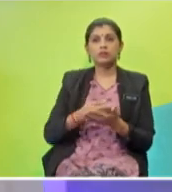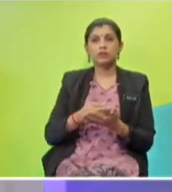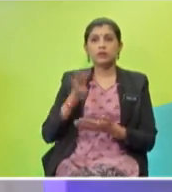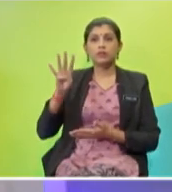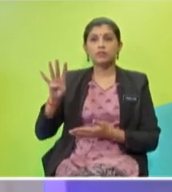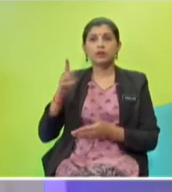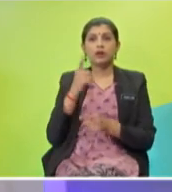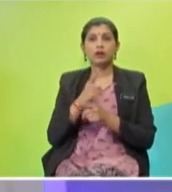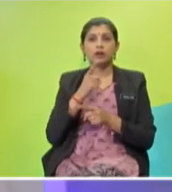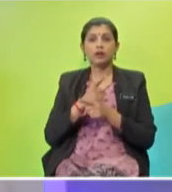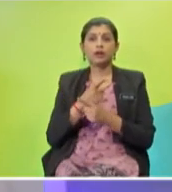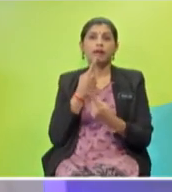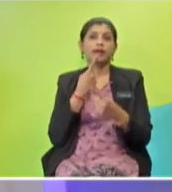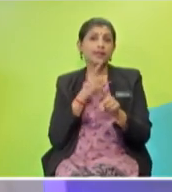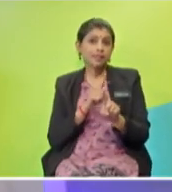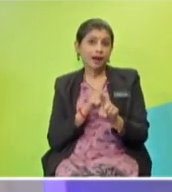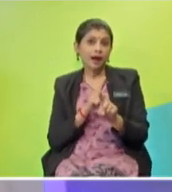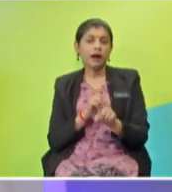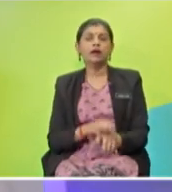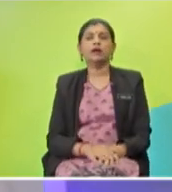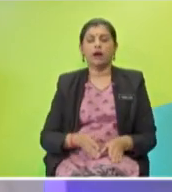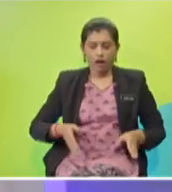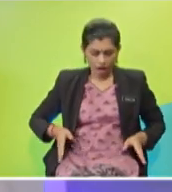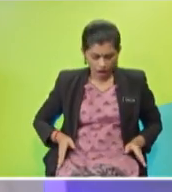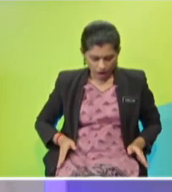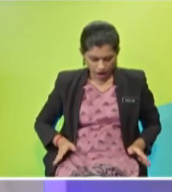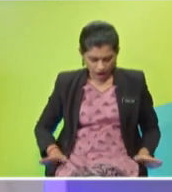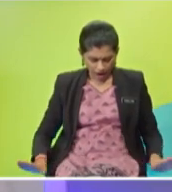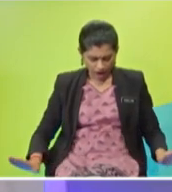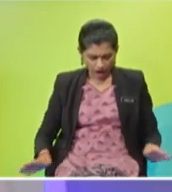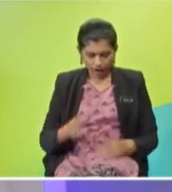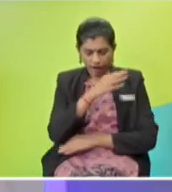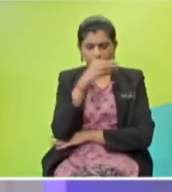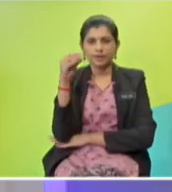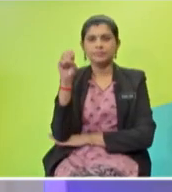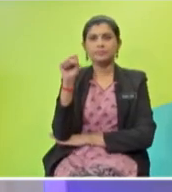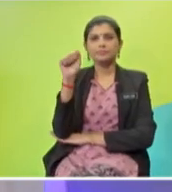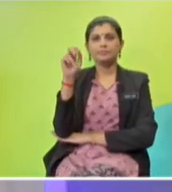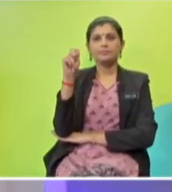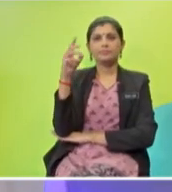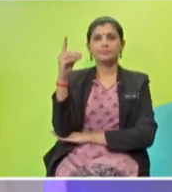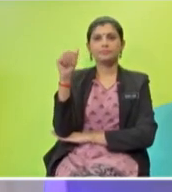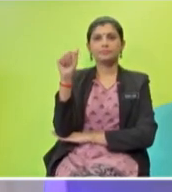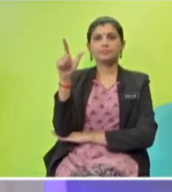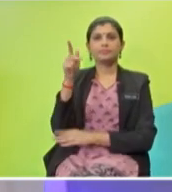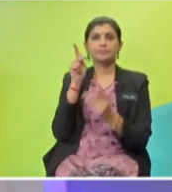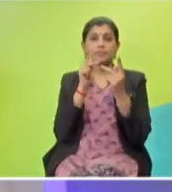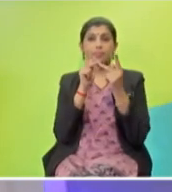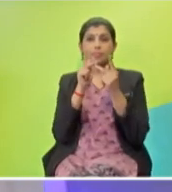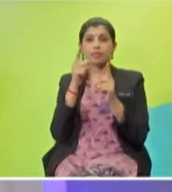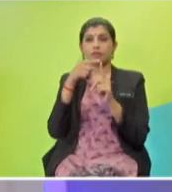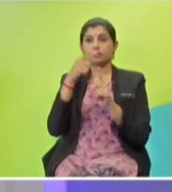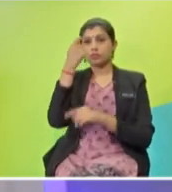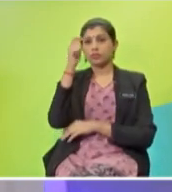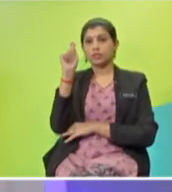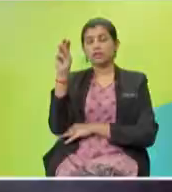right answer. And skirt and sandals suitable to go to the mall. Well done.